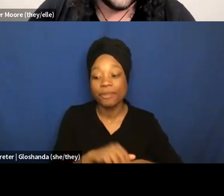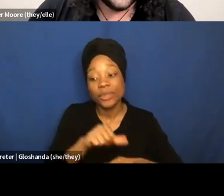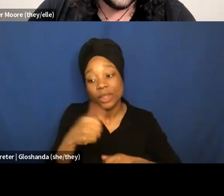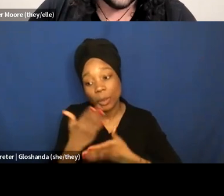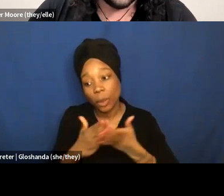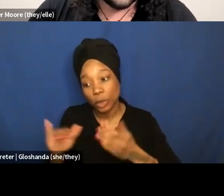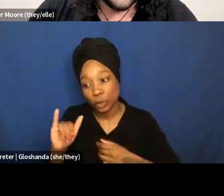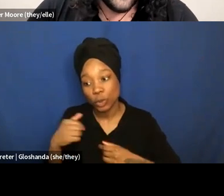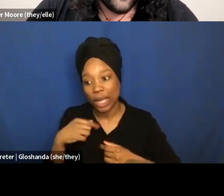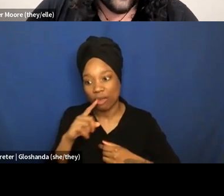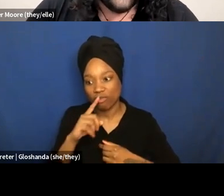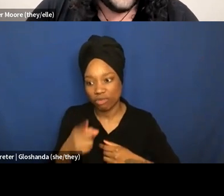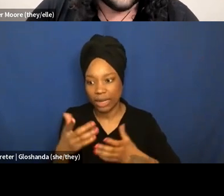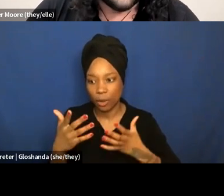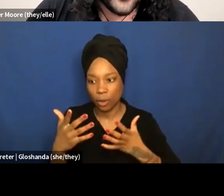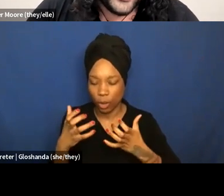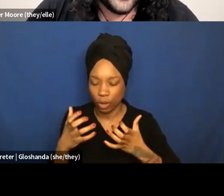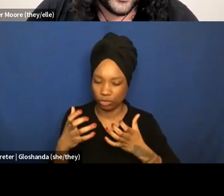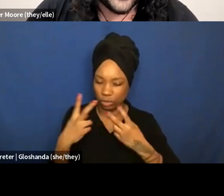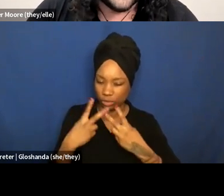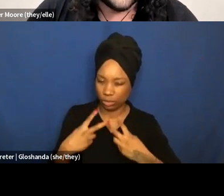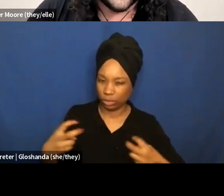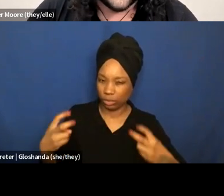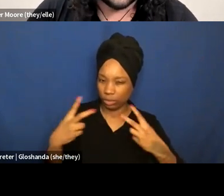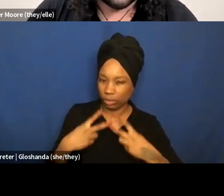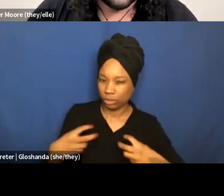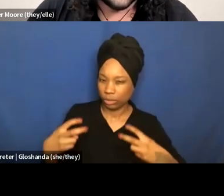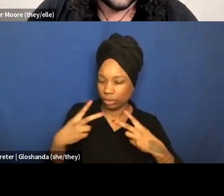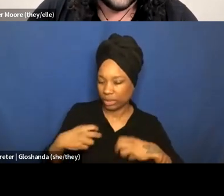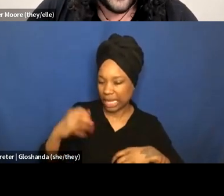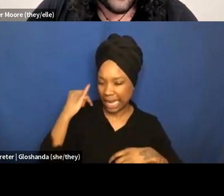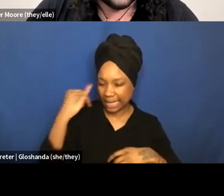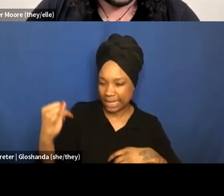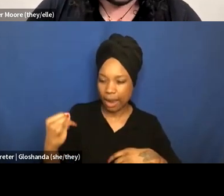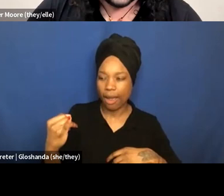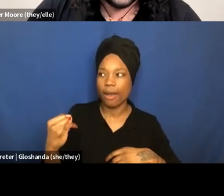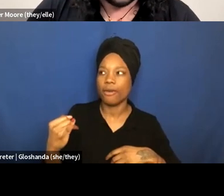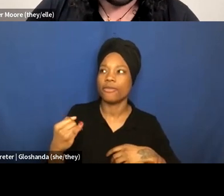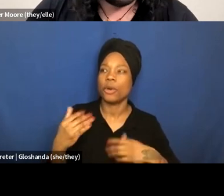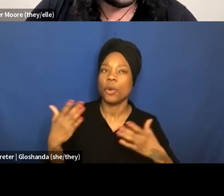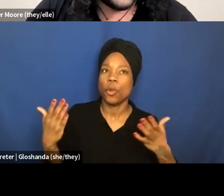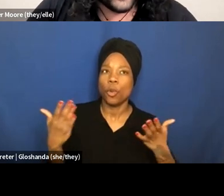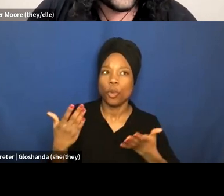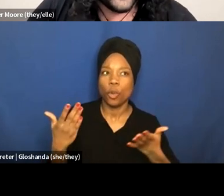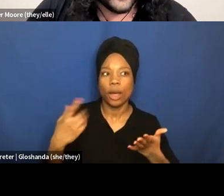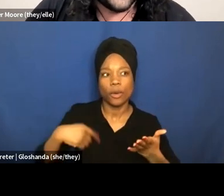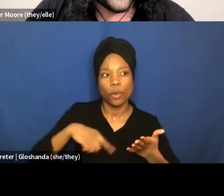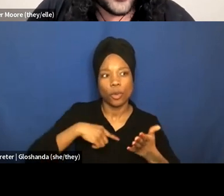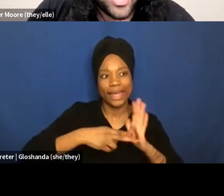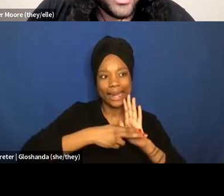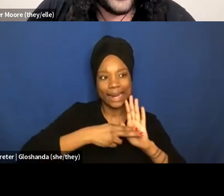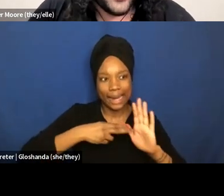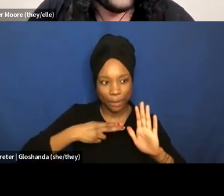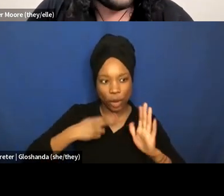interrogate that idea of what we define our understanding of emotional distress currently